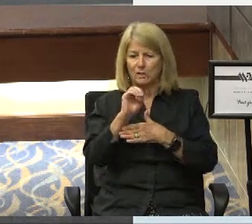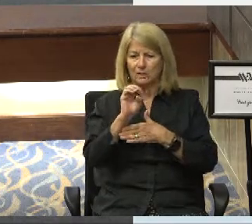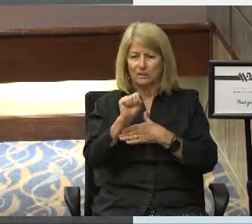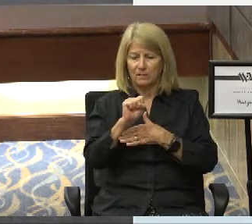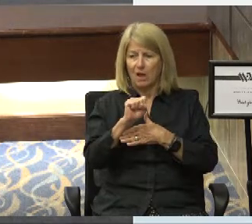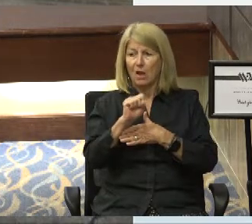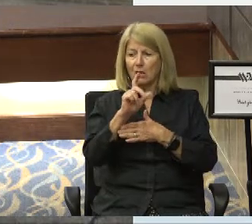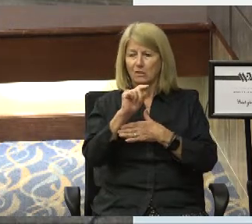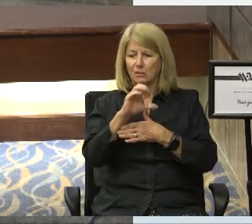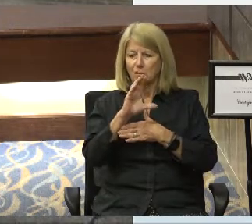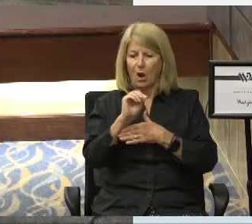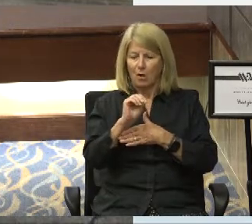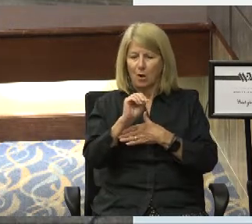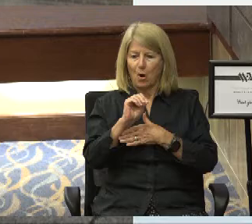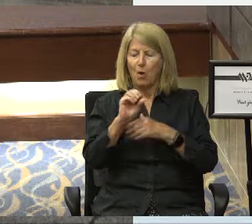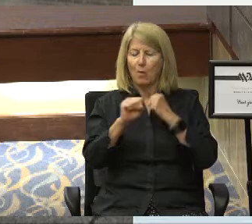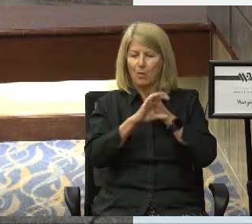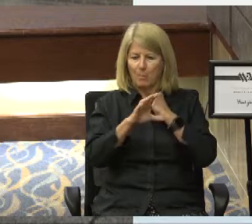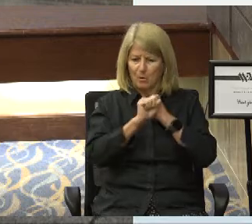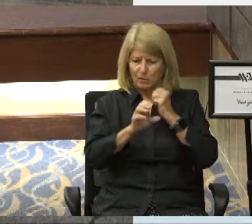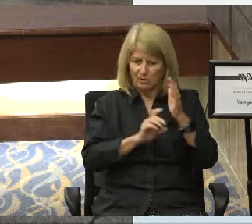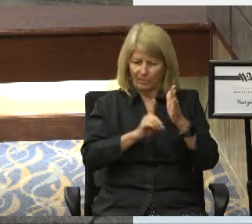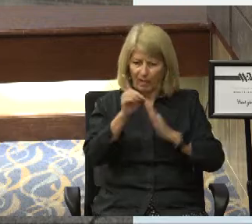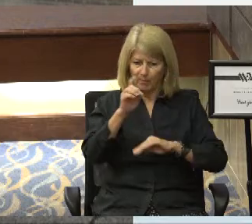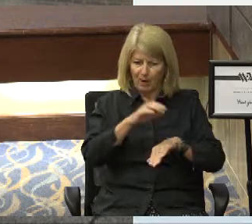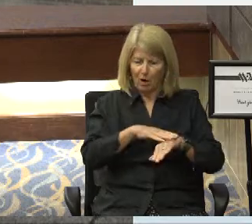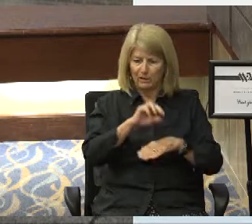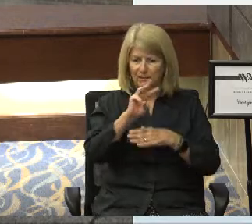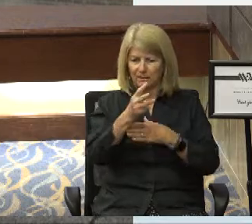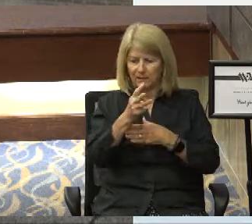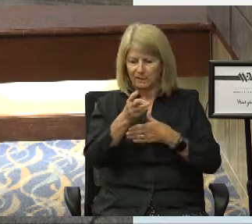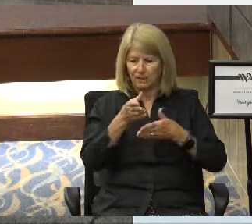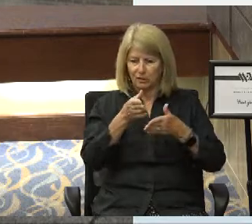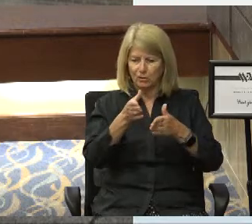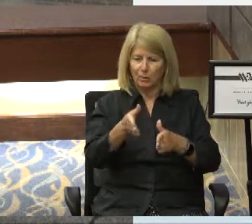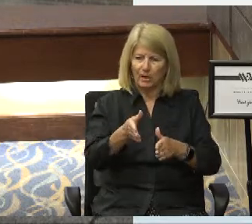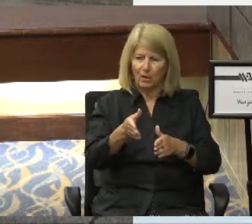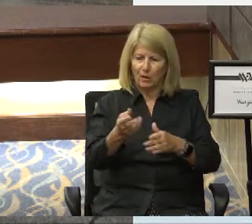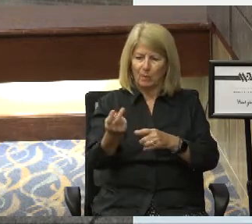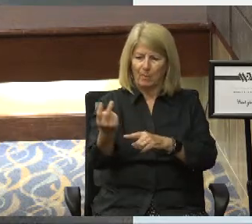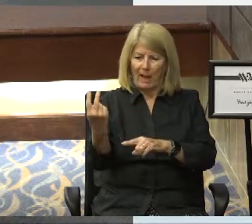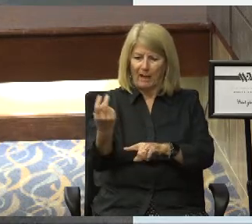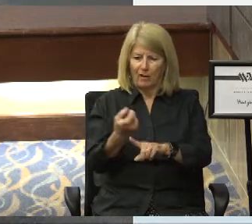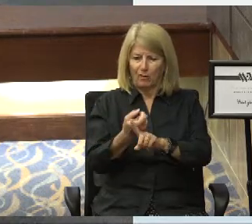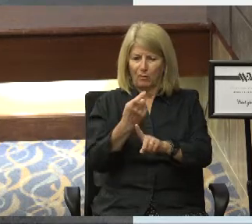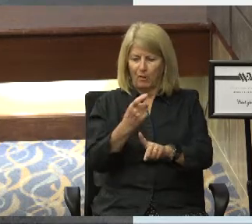commercial development along 6th Street. And then this is looking back from 6th Street at the 5th Street.